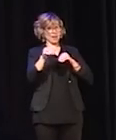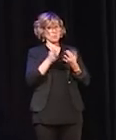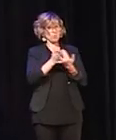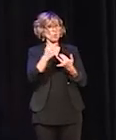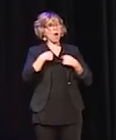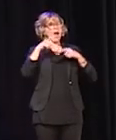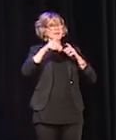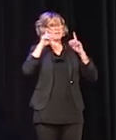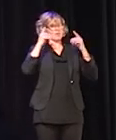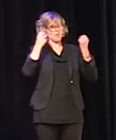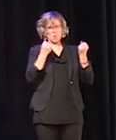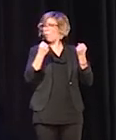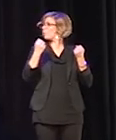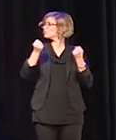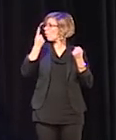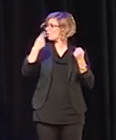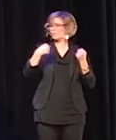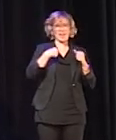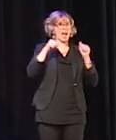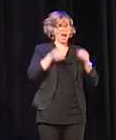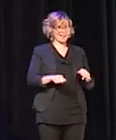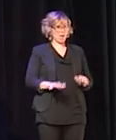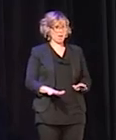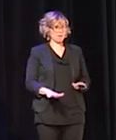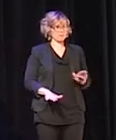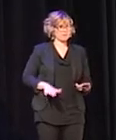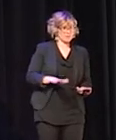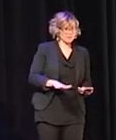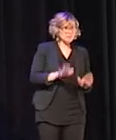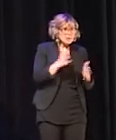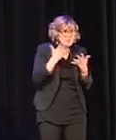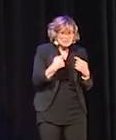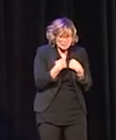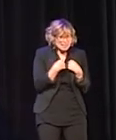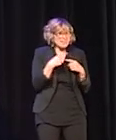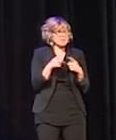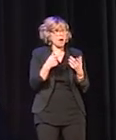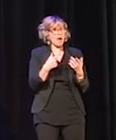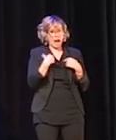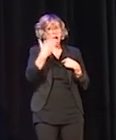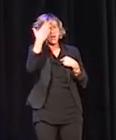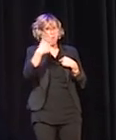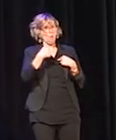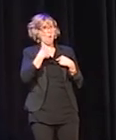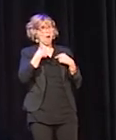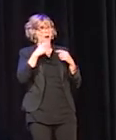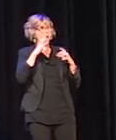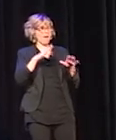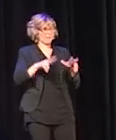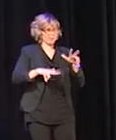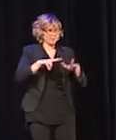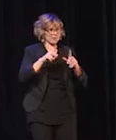hot second to know that I can do this, which is, you know, embarrassing. But I do that, you know, and I know that I do that. So in World Tour, which